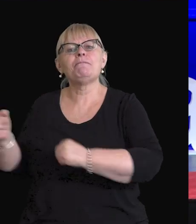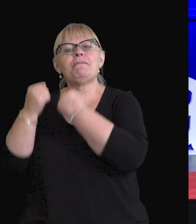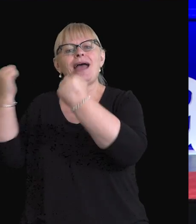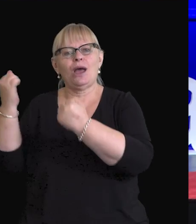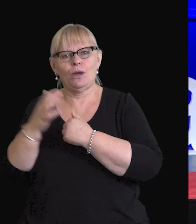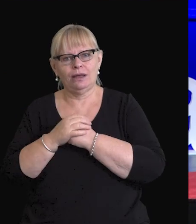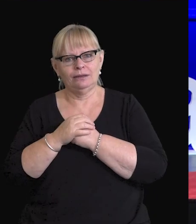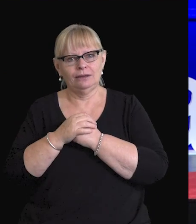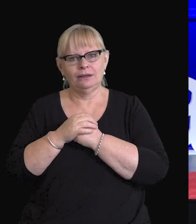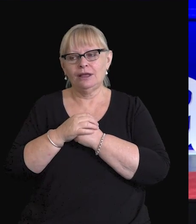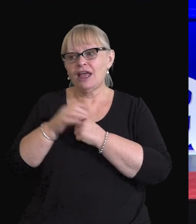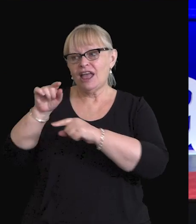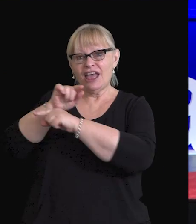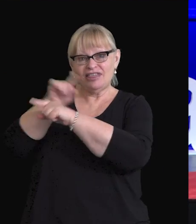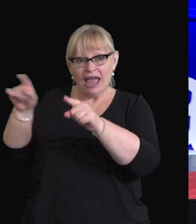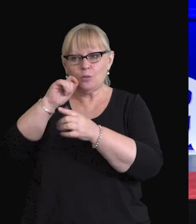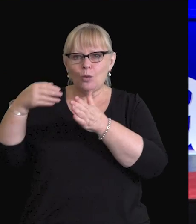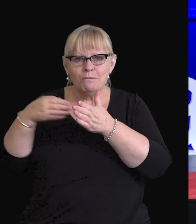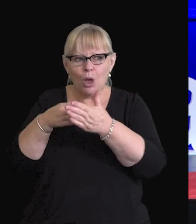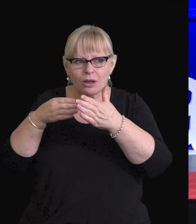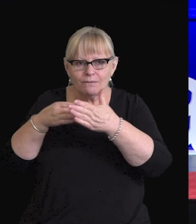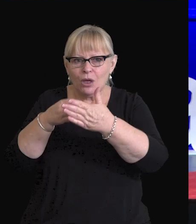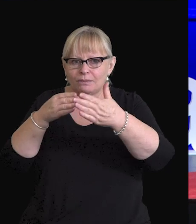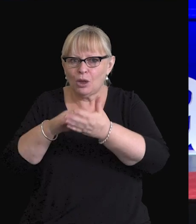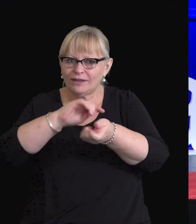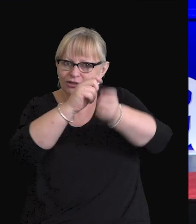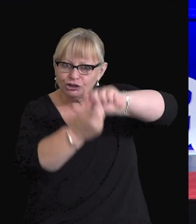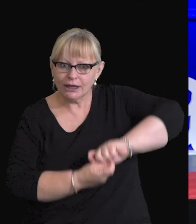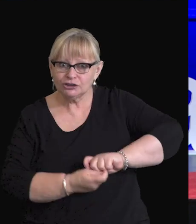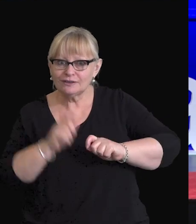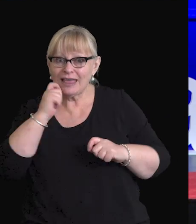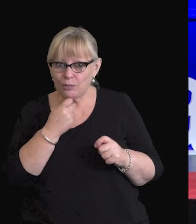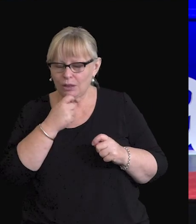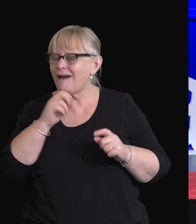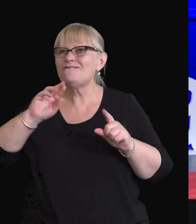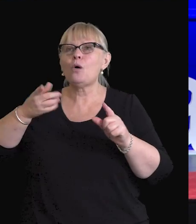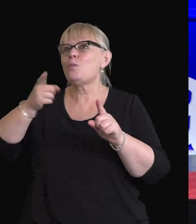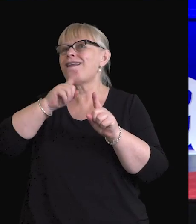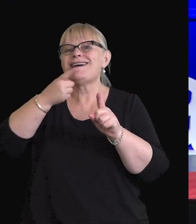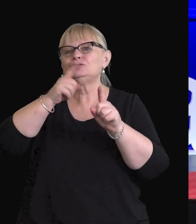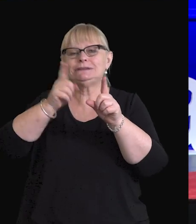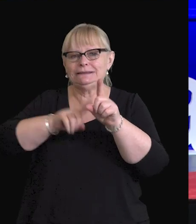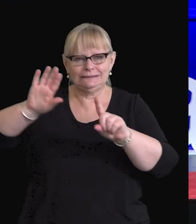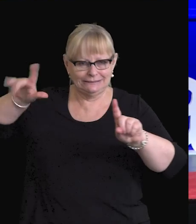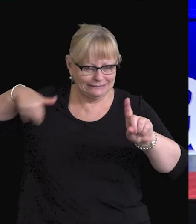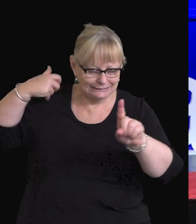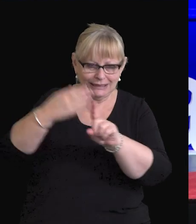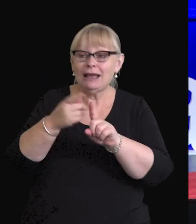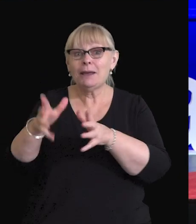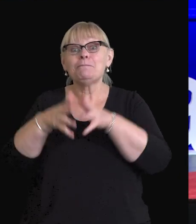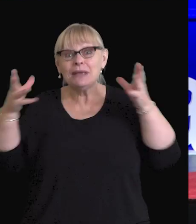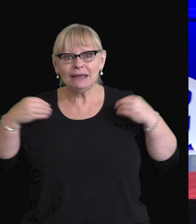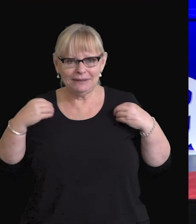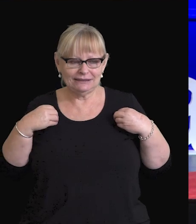The forces that have blocked and braked democratic reform and evolution for centuries and millennia. Big